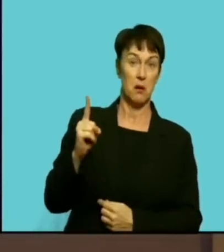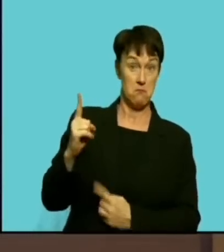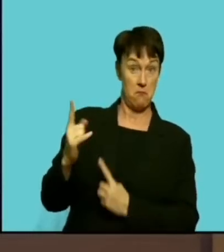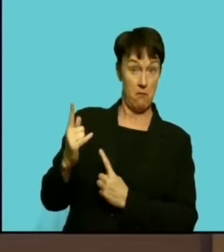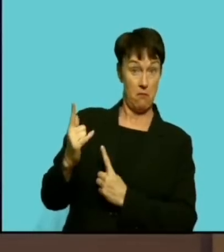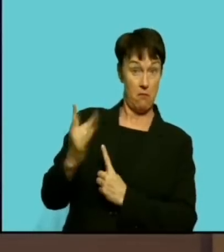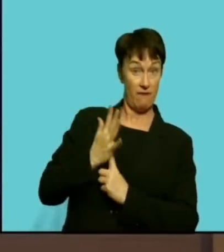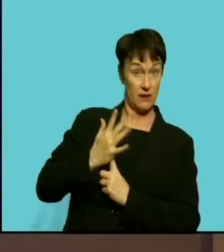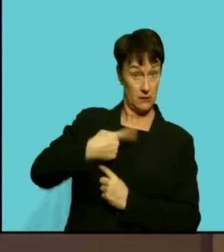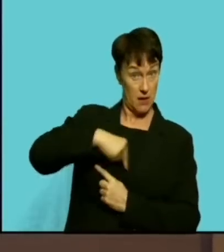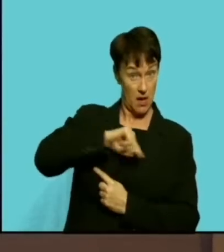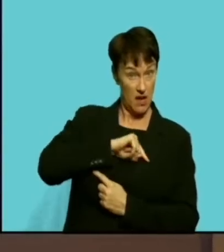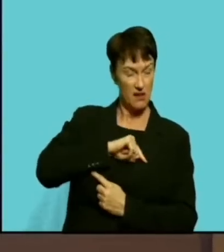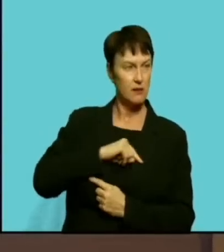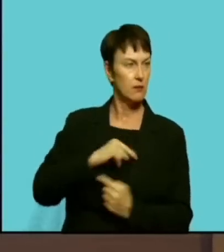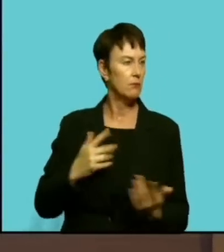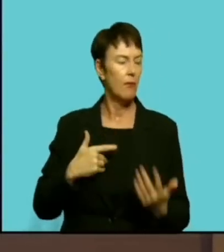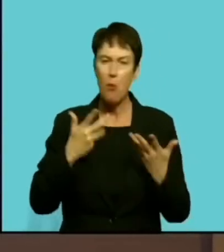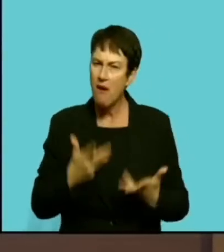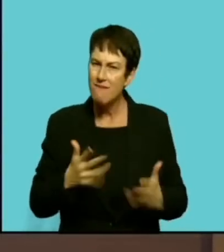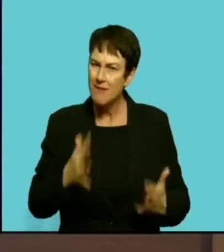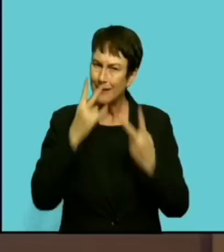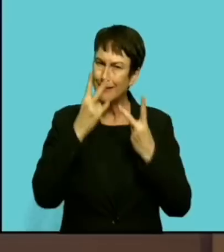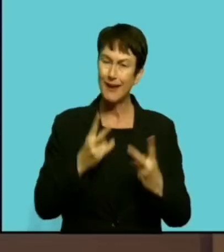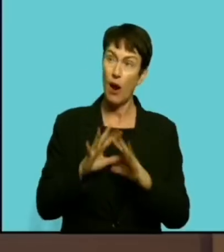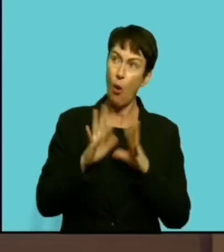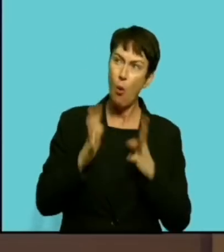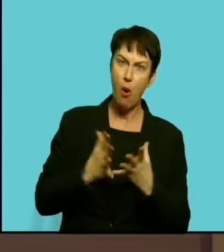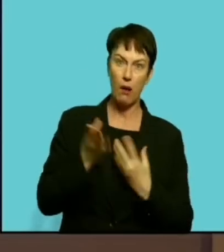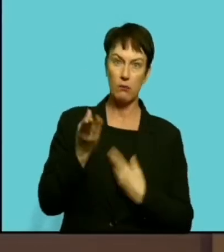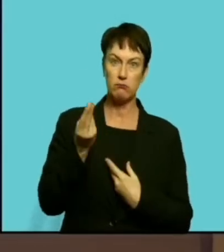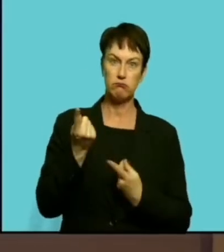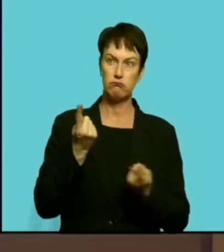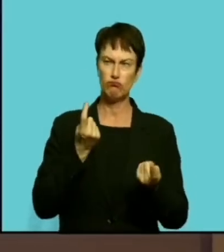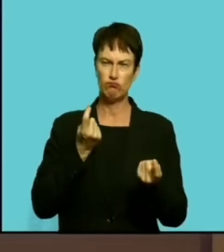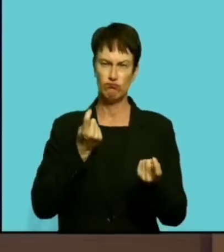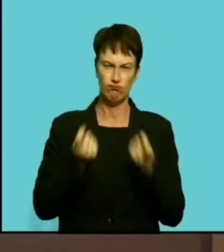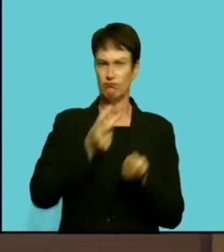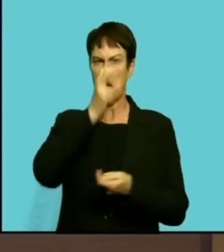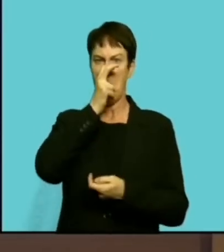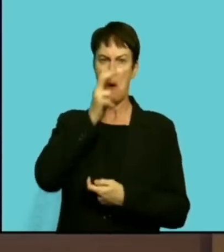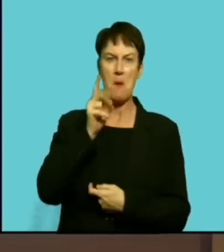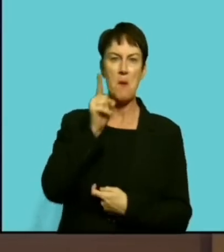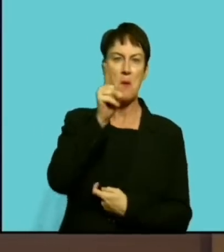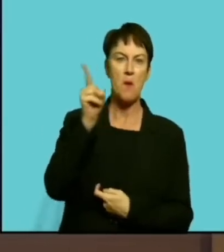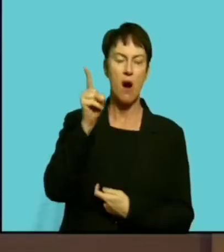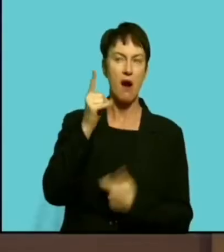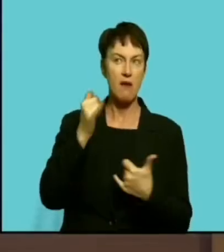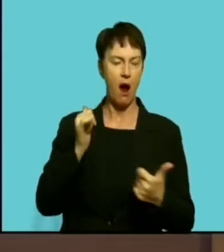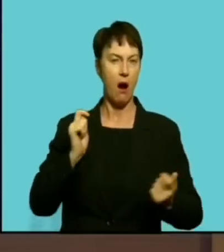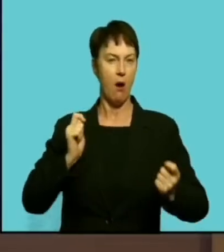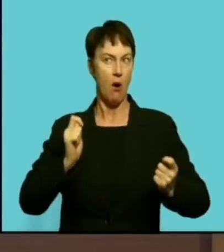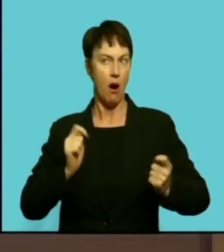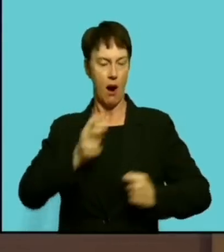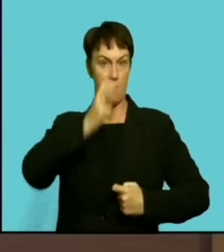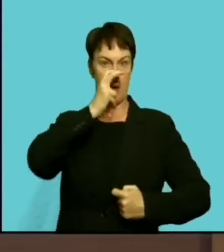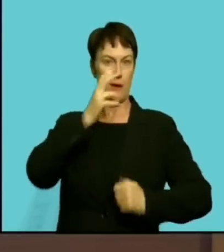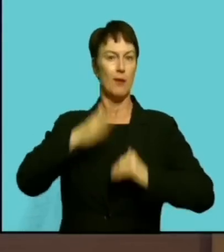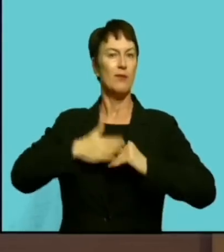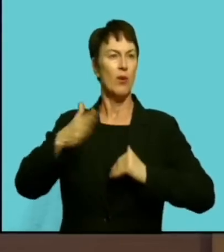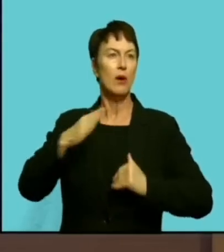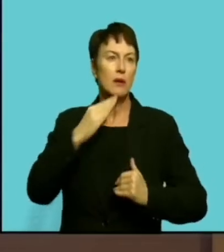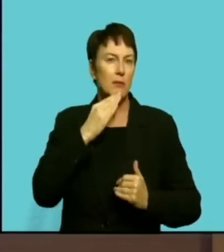financing conditions are tightening. And as global financing conditions are tightening, they are going to affect